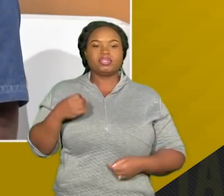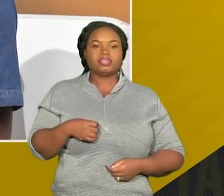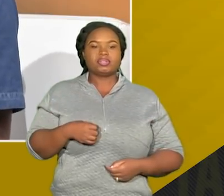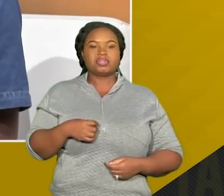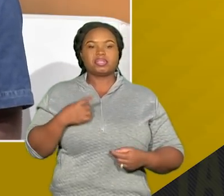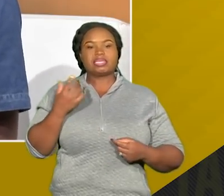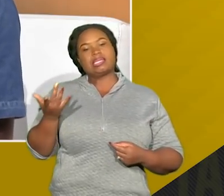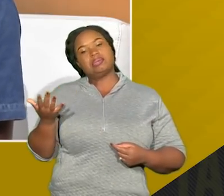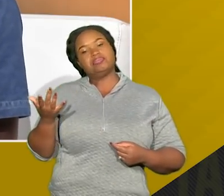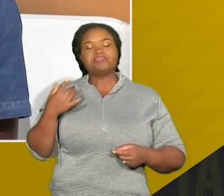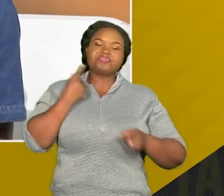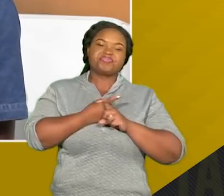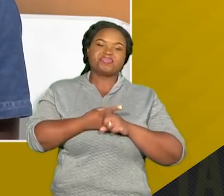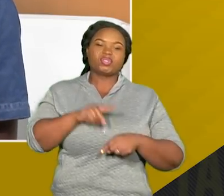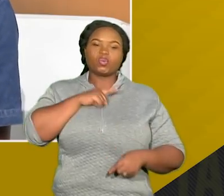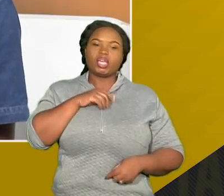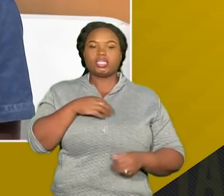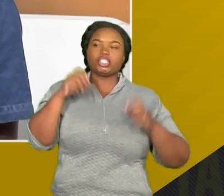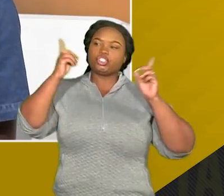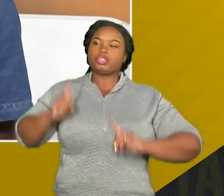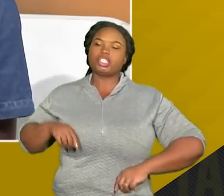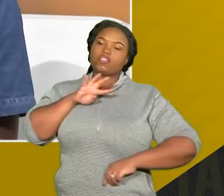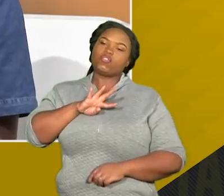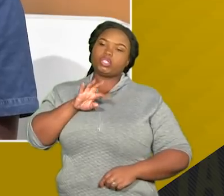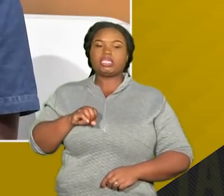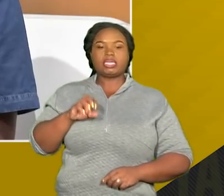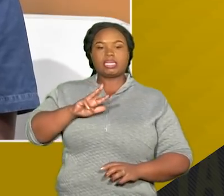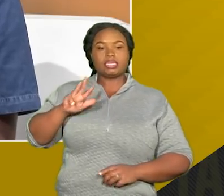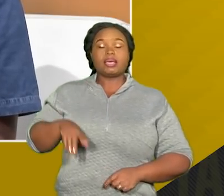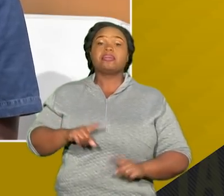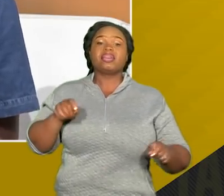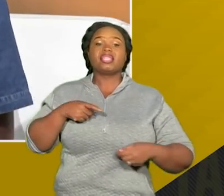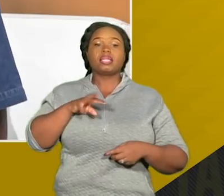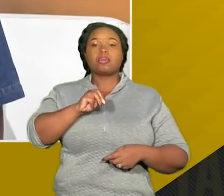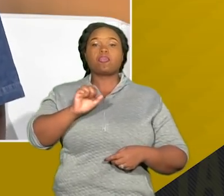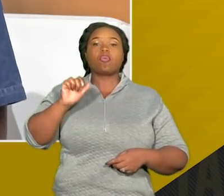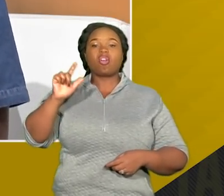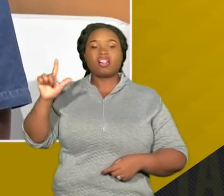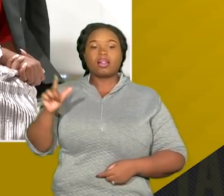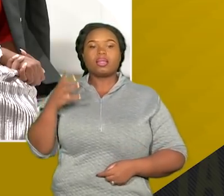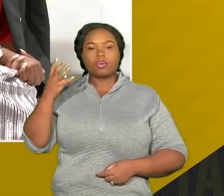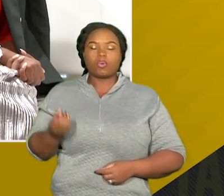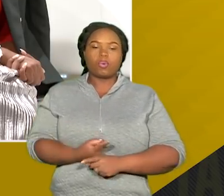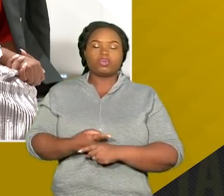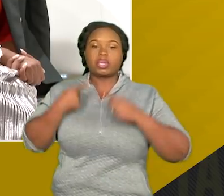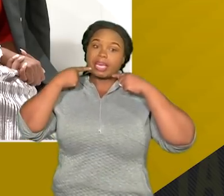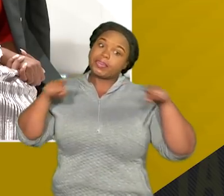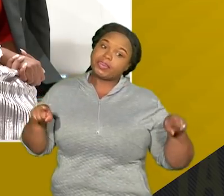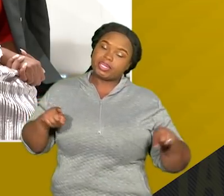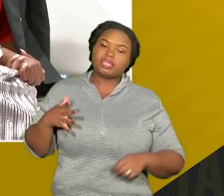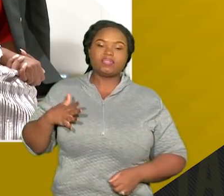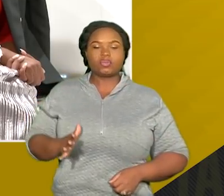boom. Almost on special 4019 or whatever. Mm-hmm. Apparently, at that mall, Kwamhlabelingani, they also got an announcement. Boom,